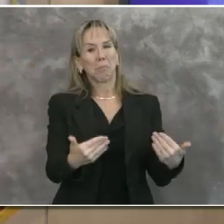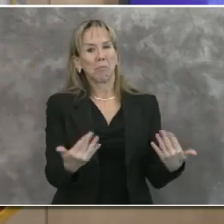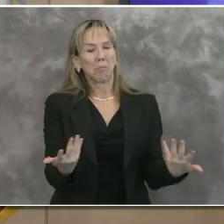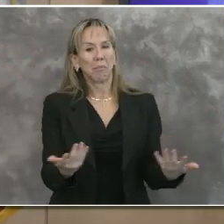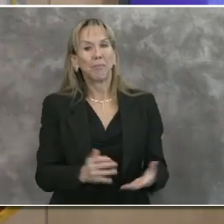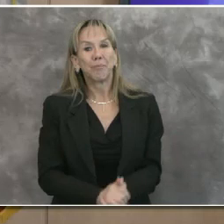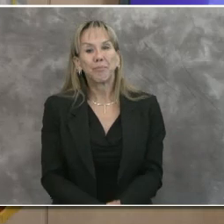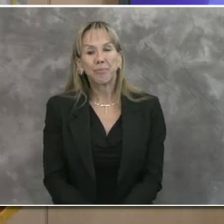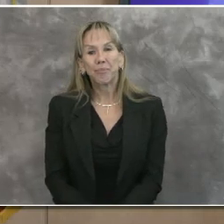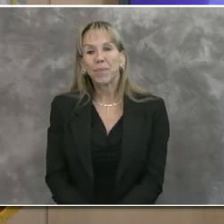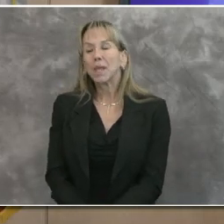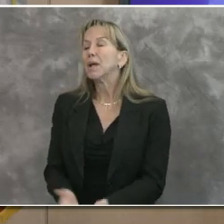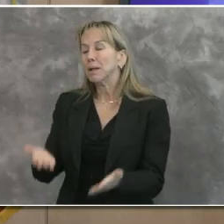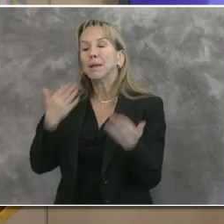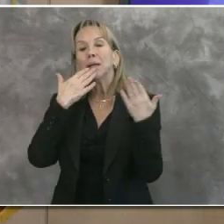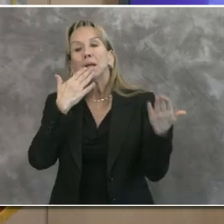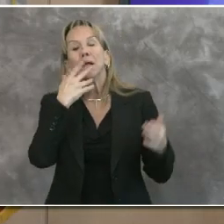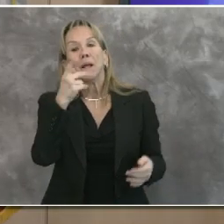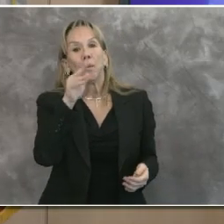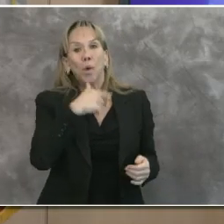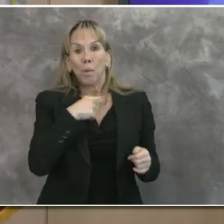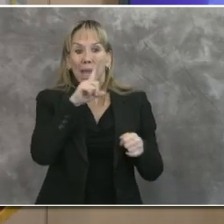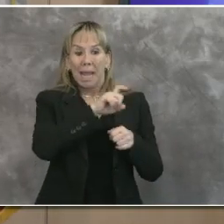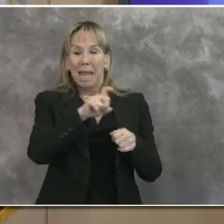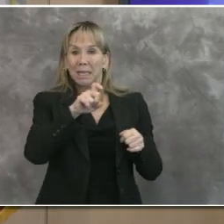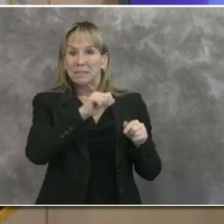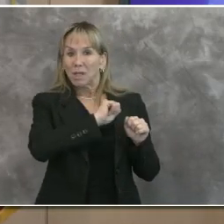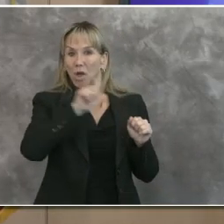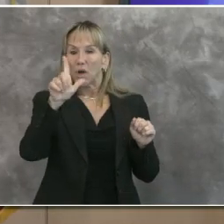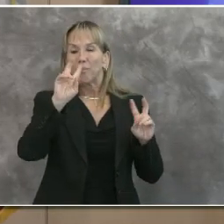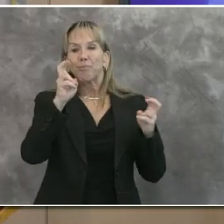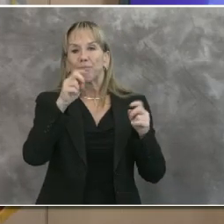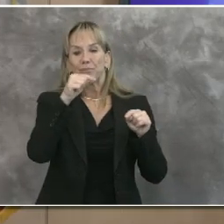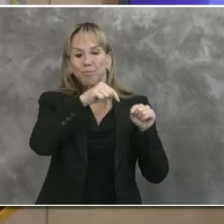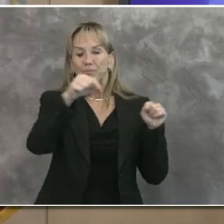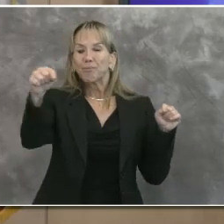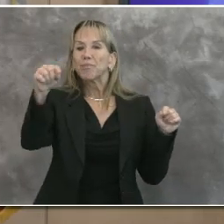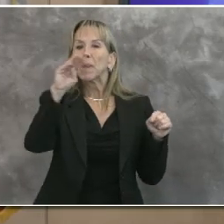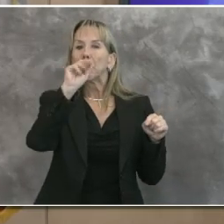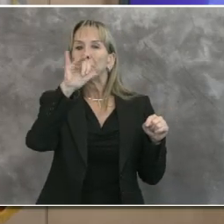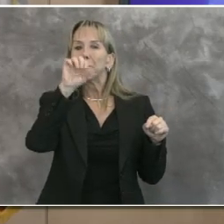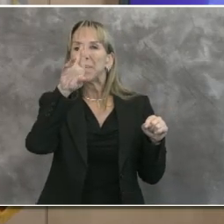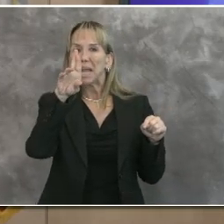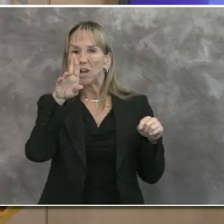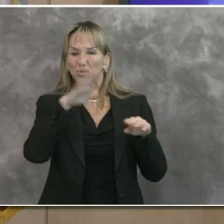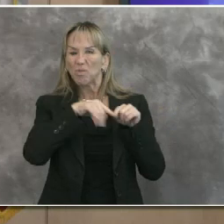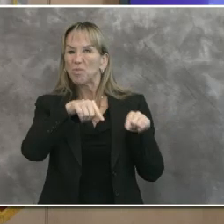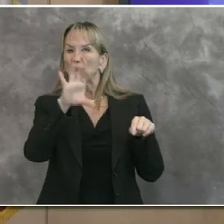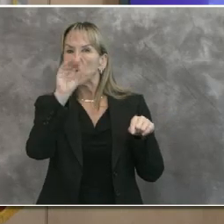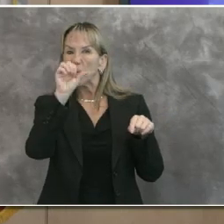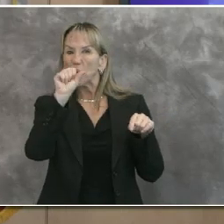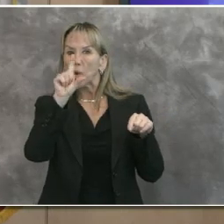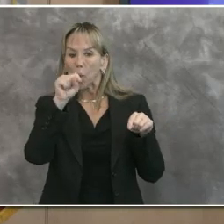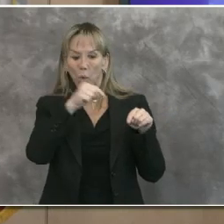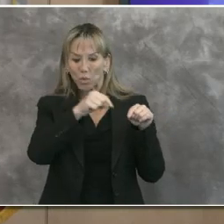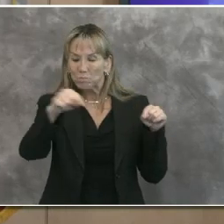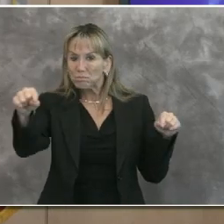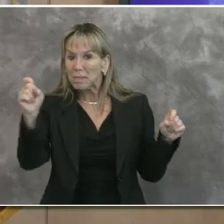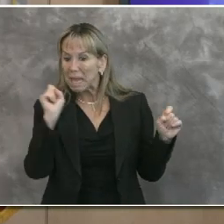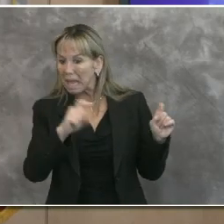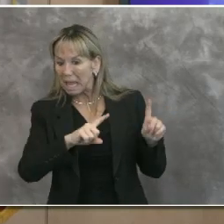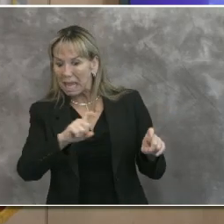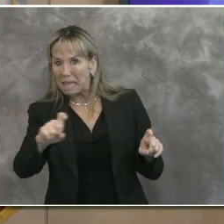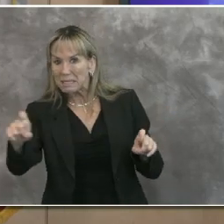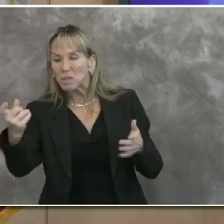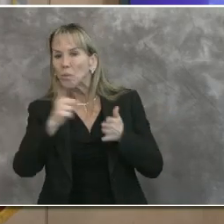Thank you, Paul. We asked the coastal mayors to meet, come up with, as best they could, a consensus on what they believed